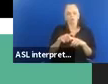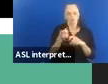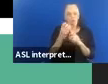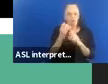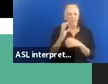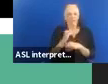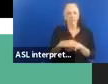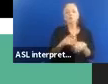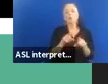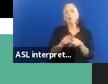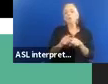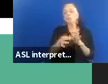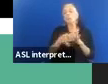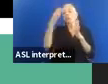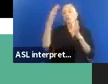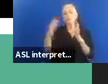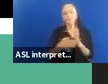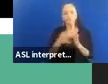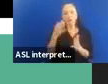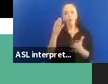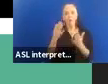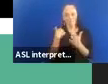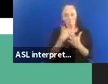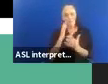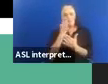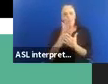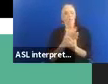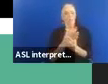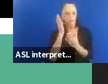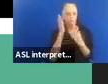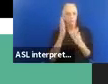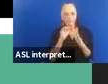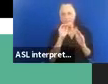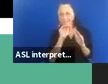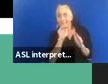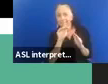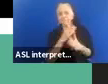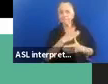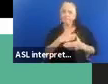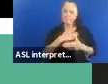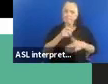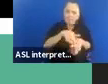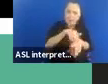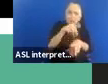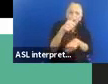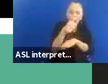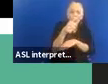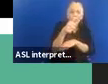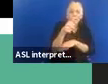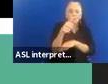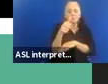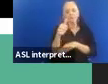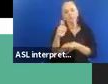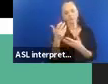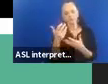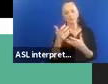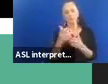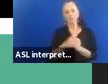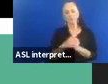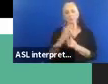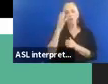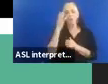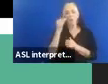us every once in a while interrupt the speakers to remind them to slow down, because visibility through